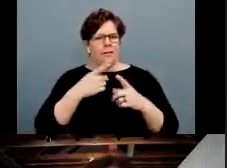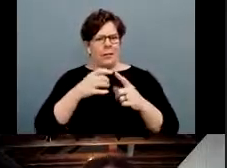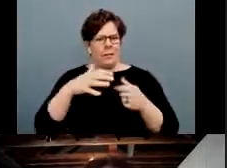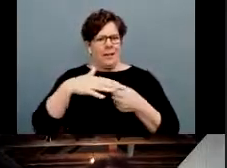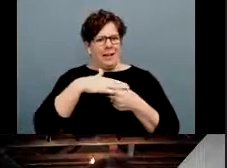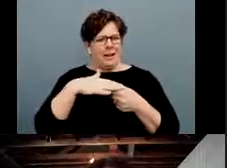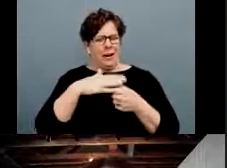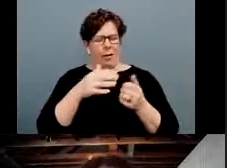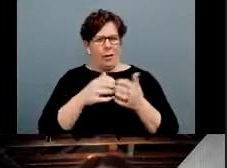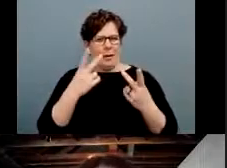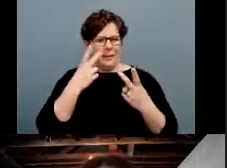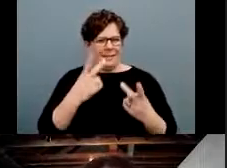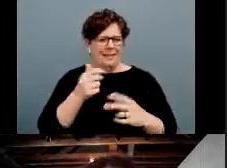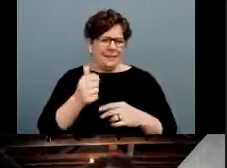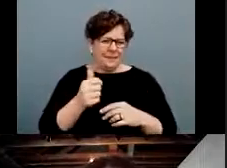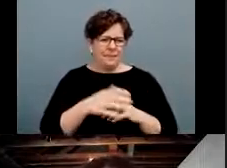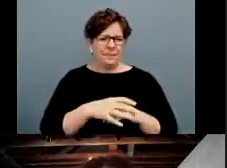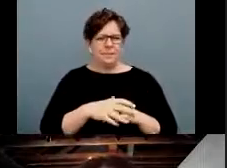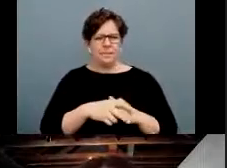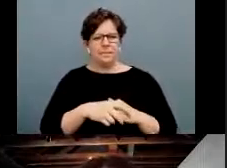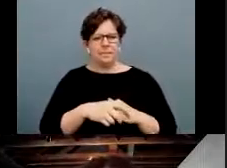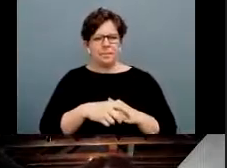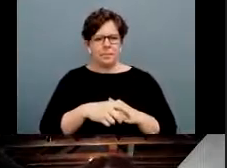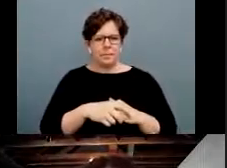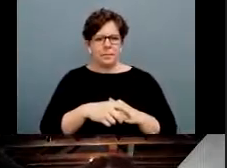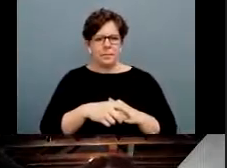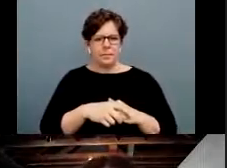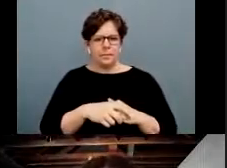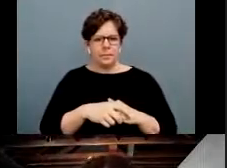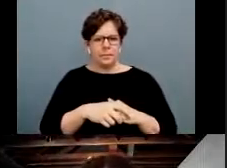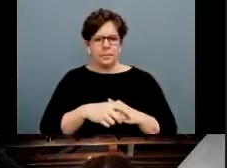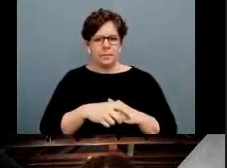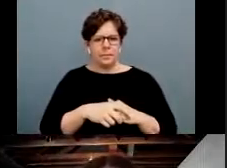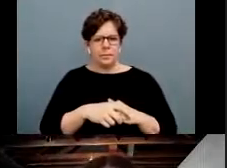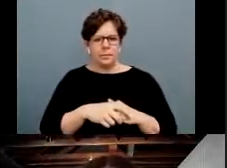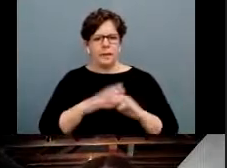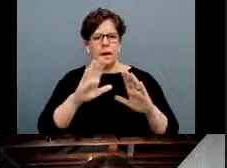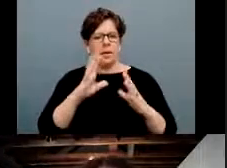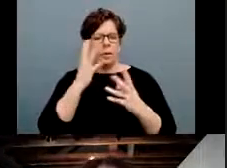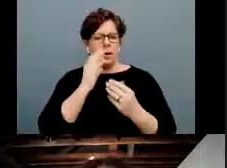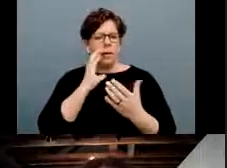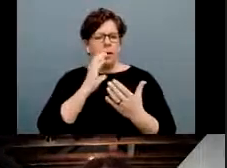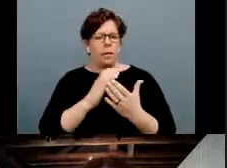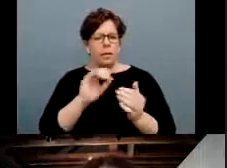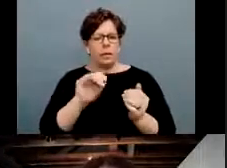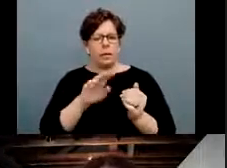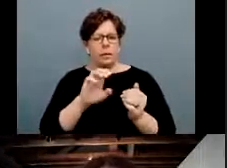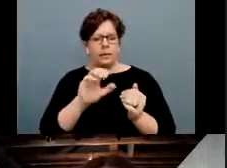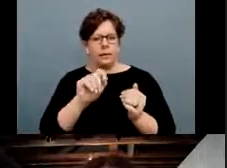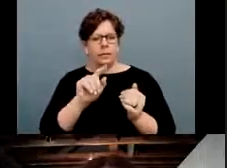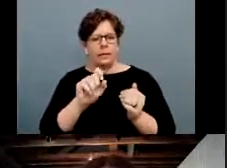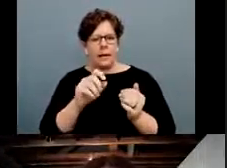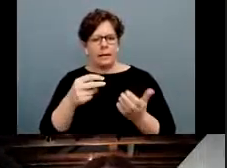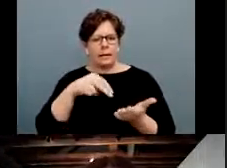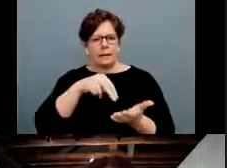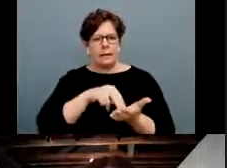We've got a really great photograph of James Castle on the wall, standing inside of the shed, holding up a book